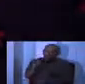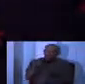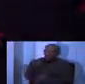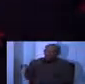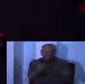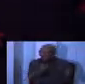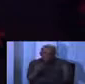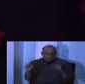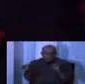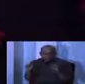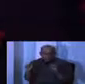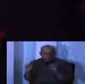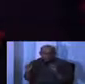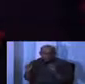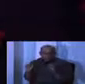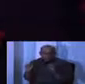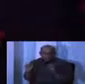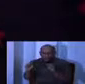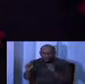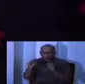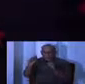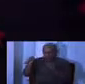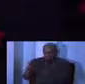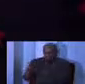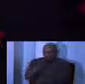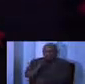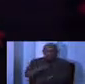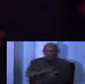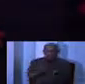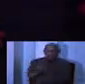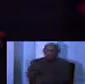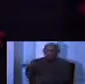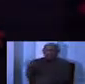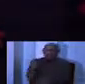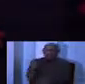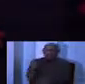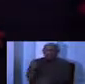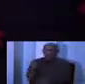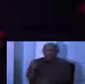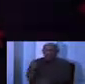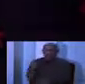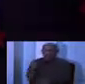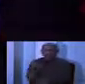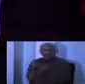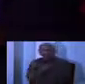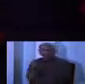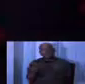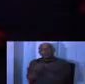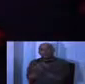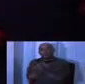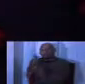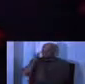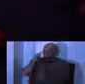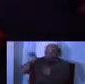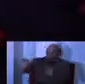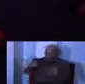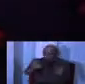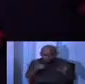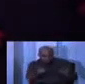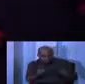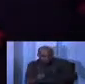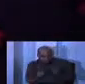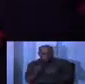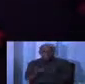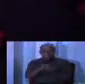scandalous human being. Okay. This was not a Jesus who came to bring a love to those who thought they had it all together. This